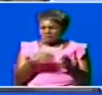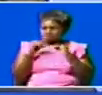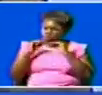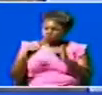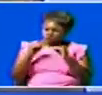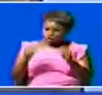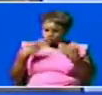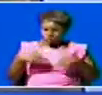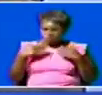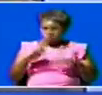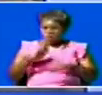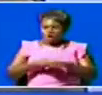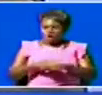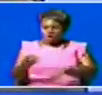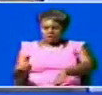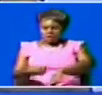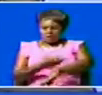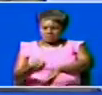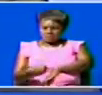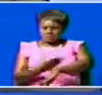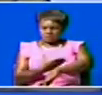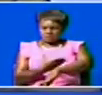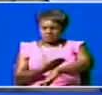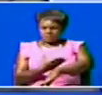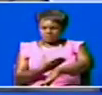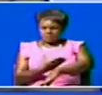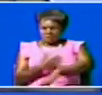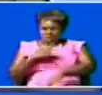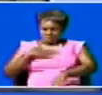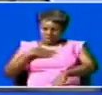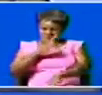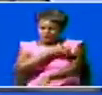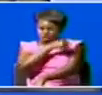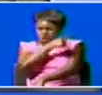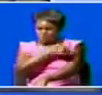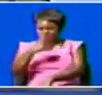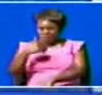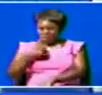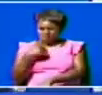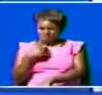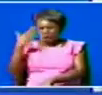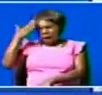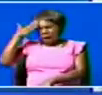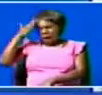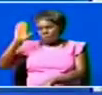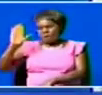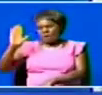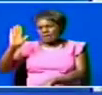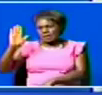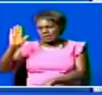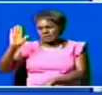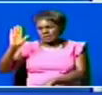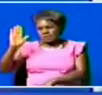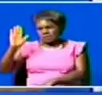people about cancer? Are they doing something? Yeah, like in Texas Cancer Center, we have what we call awareness